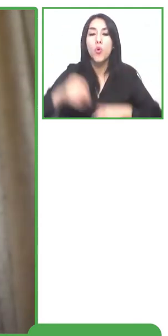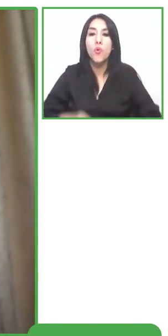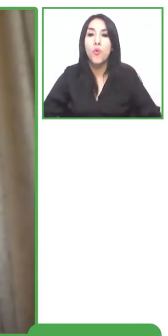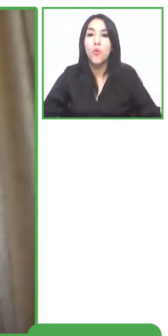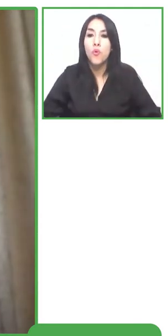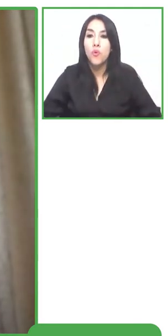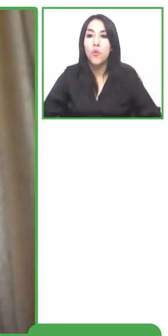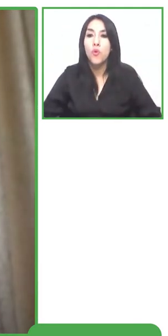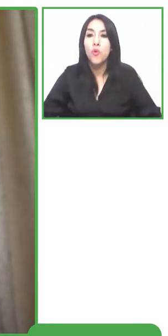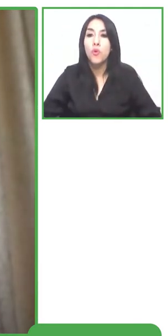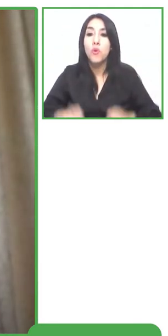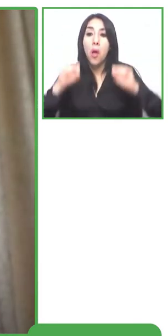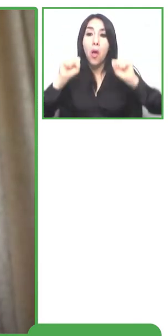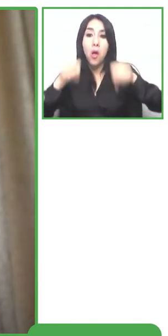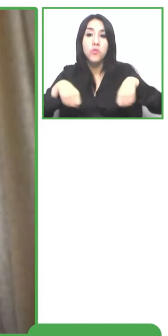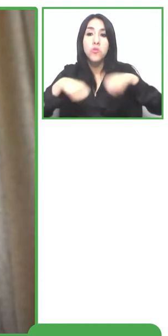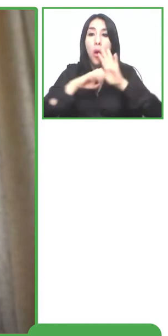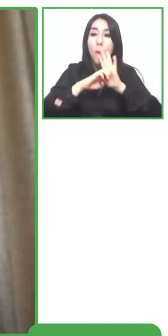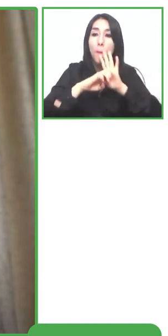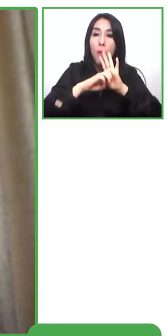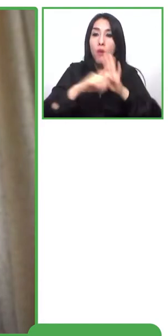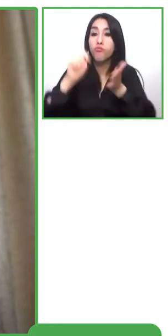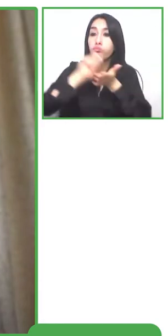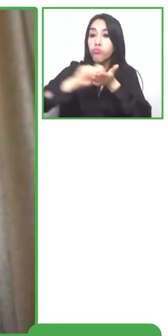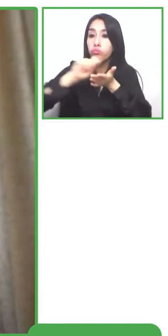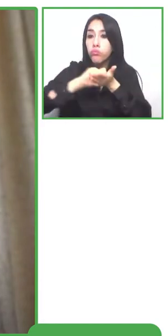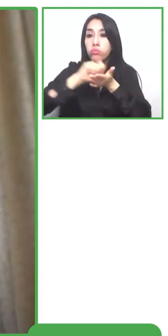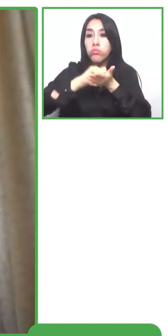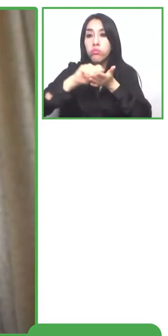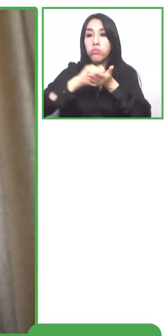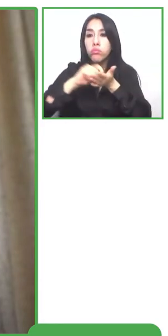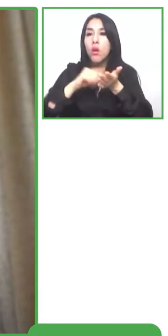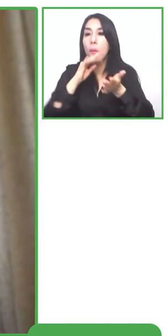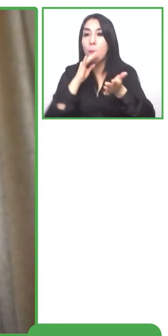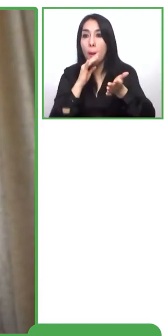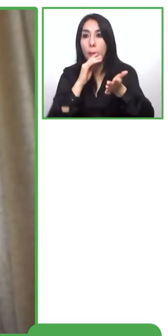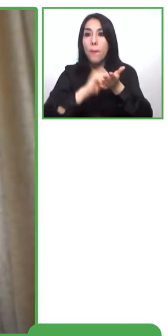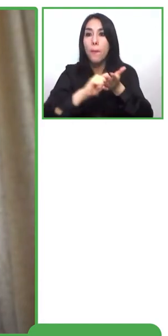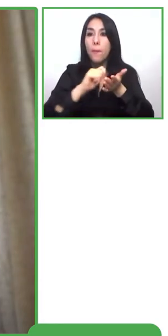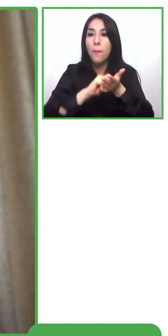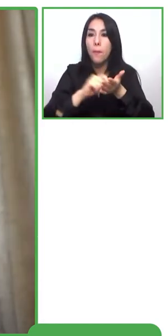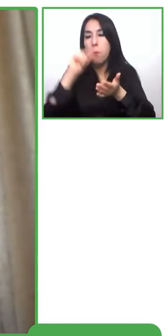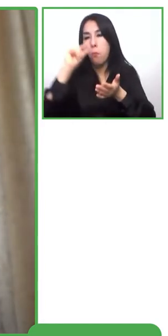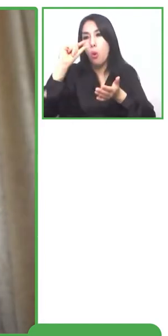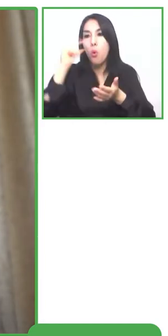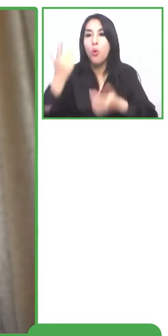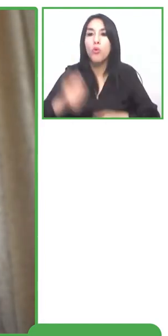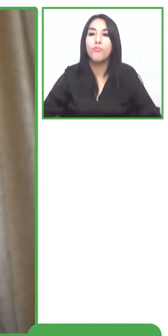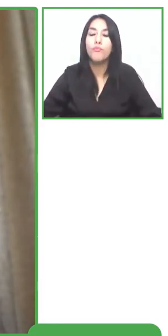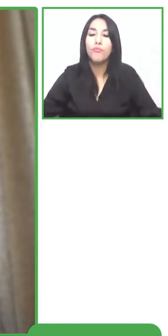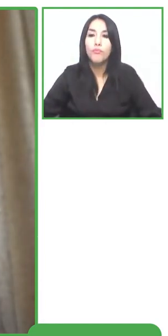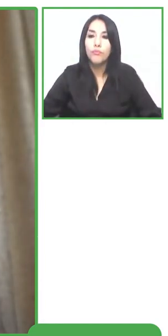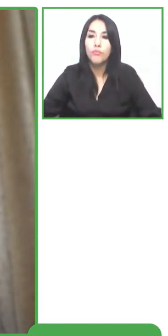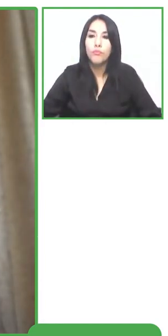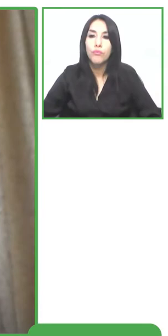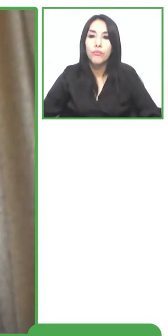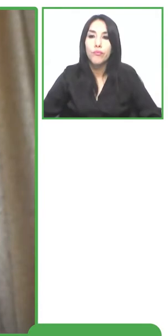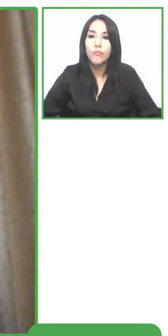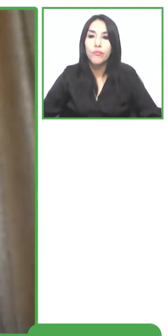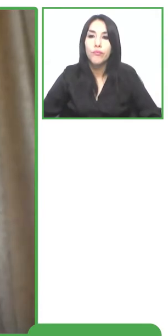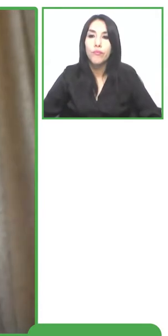illiterate in comparison to men with disabilities. So disabled women